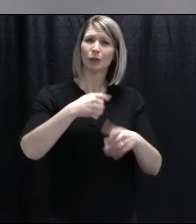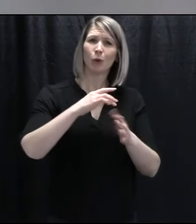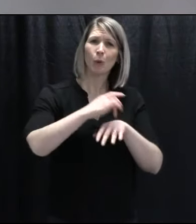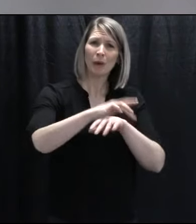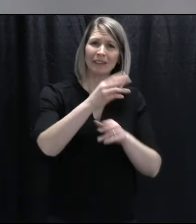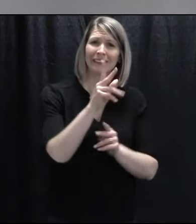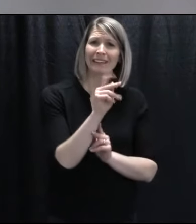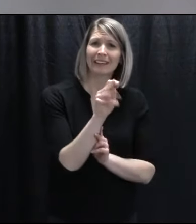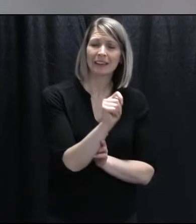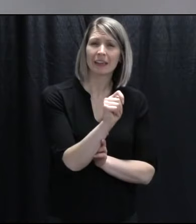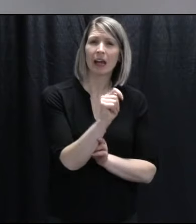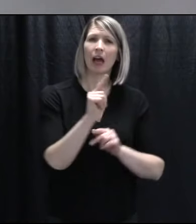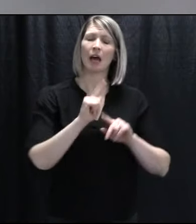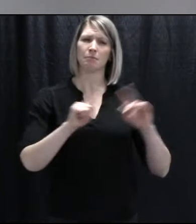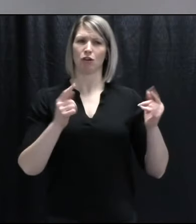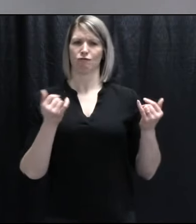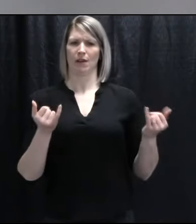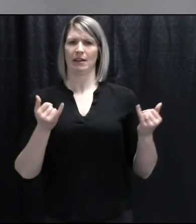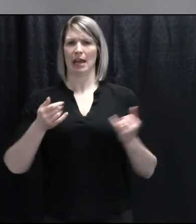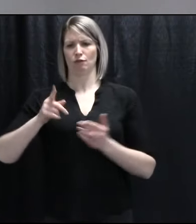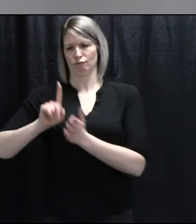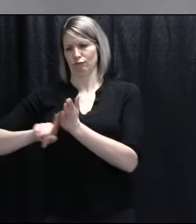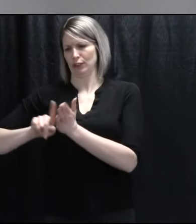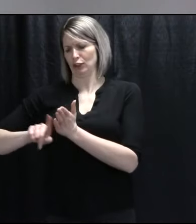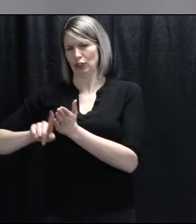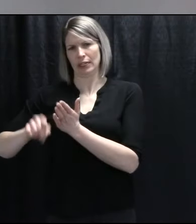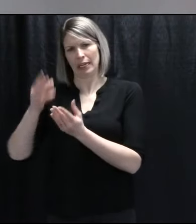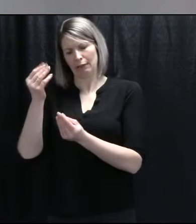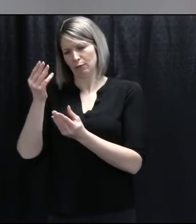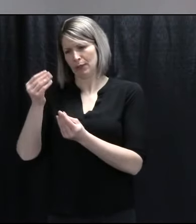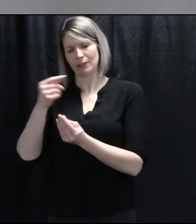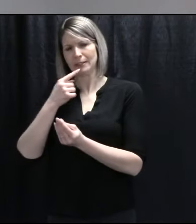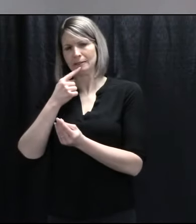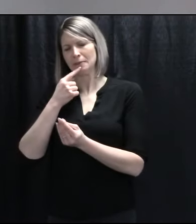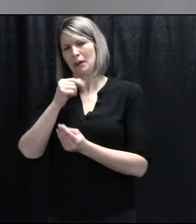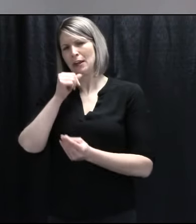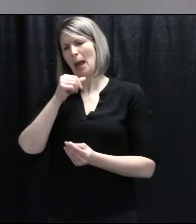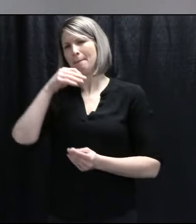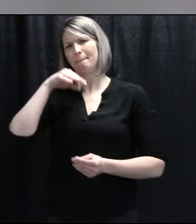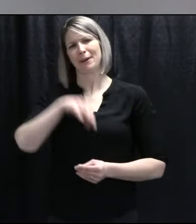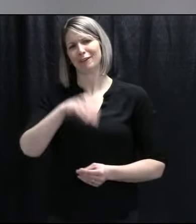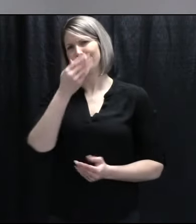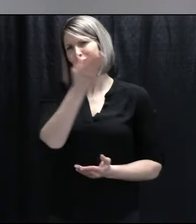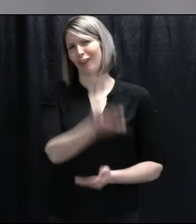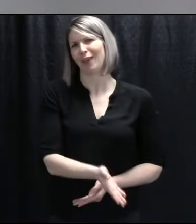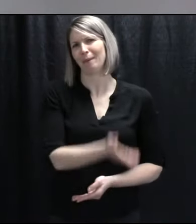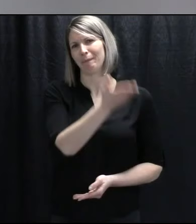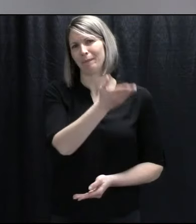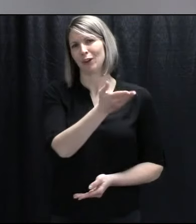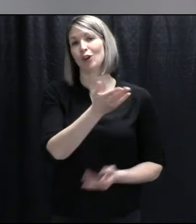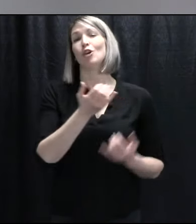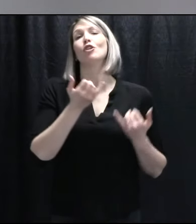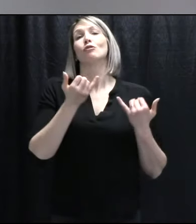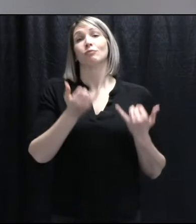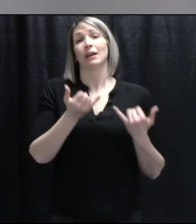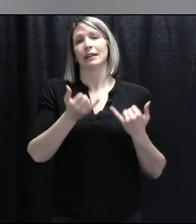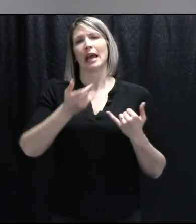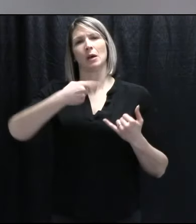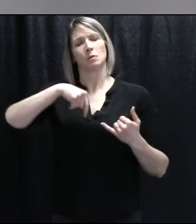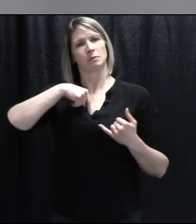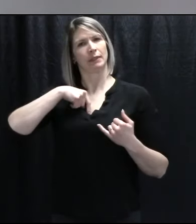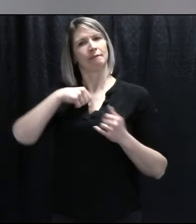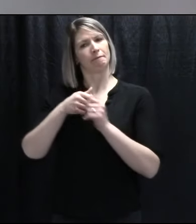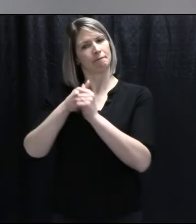guidance to suggest that is of any benefit. So the decisions around who gets tested are currently based